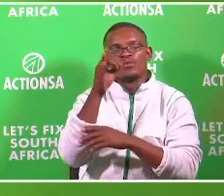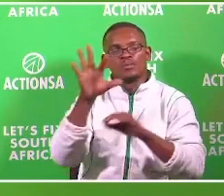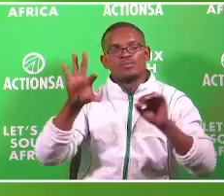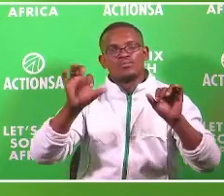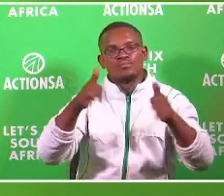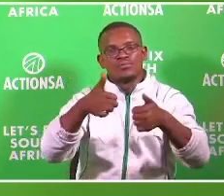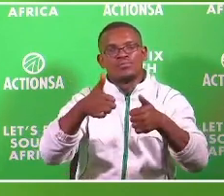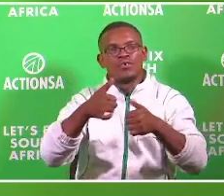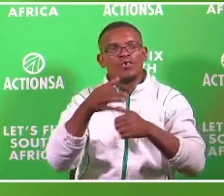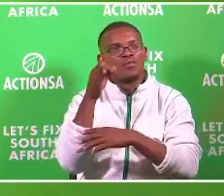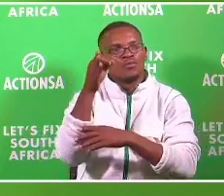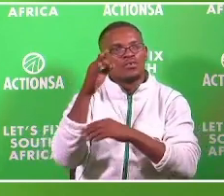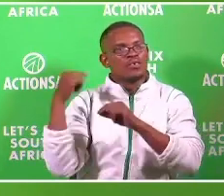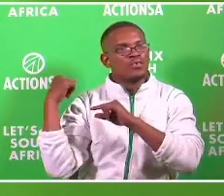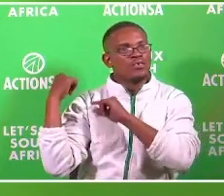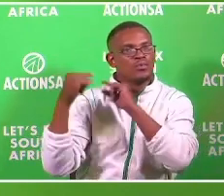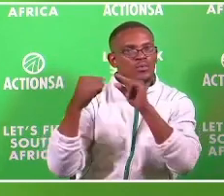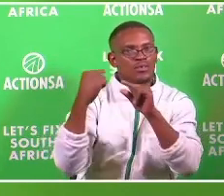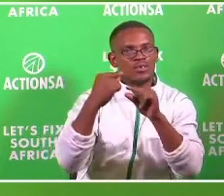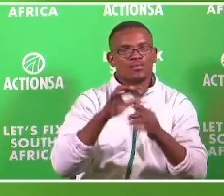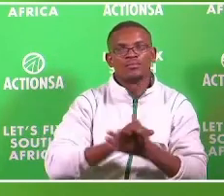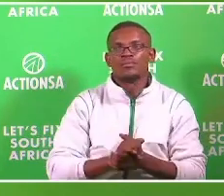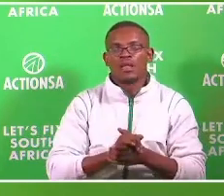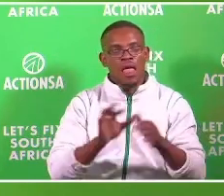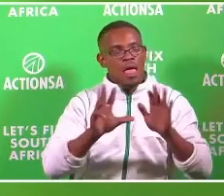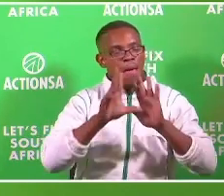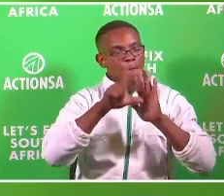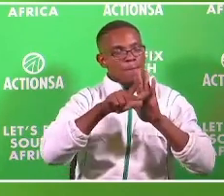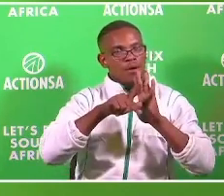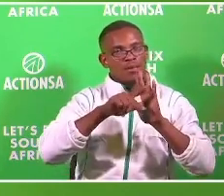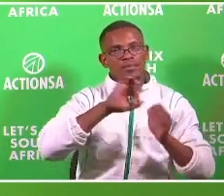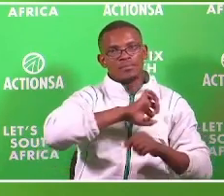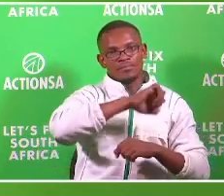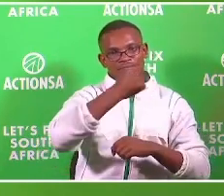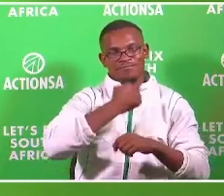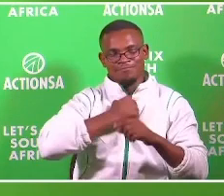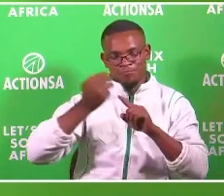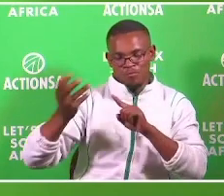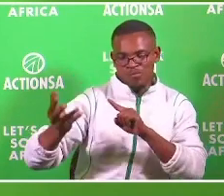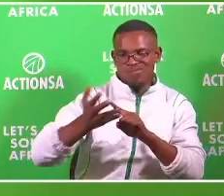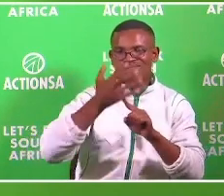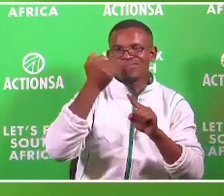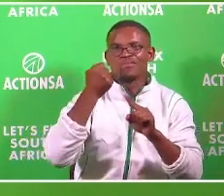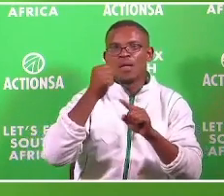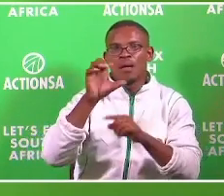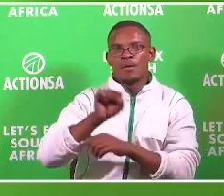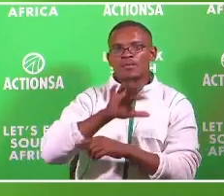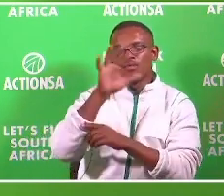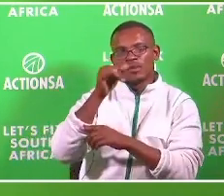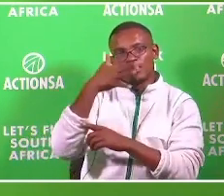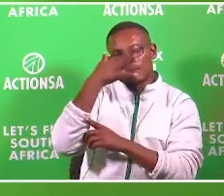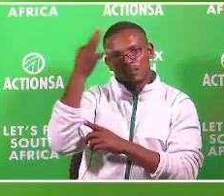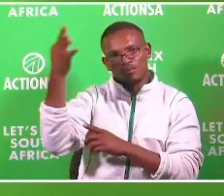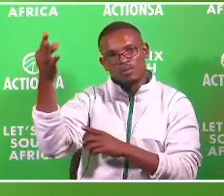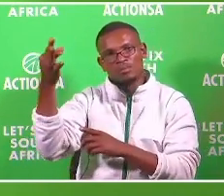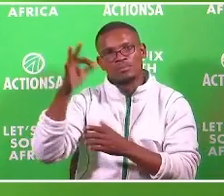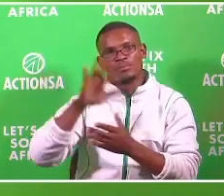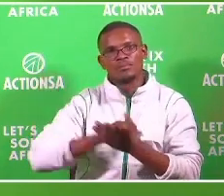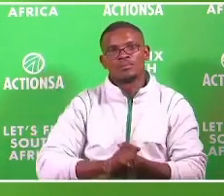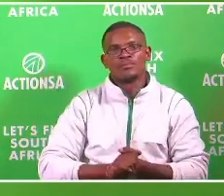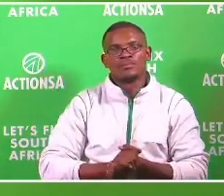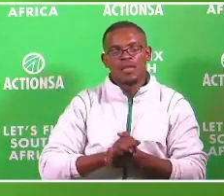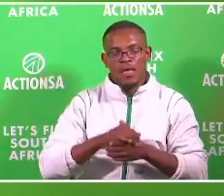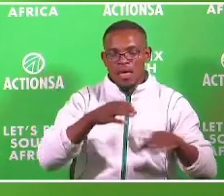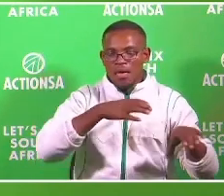future generations. Our policies will achieve our South African dream.